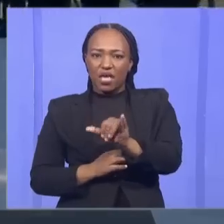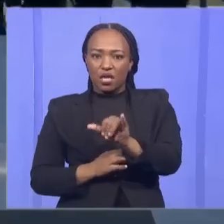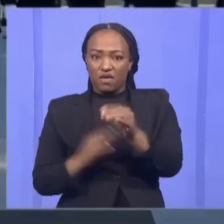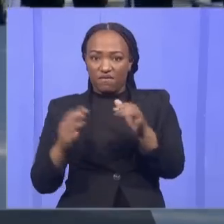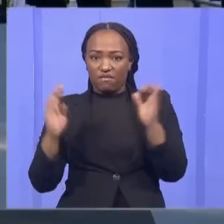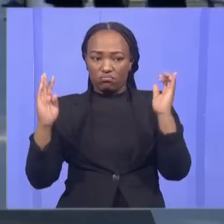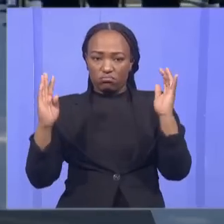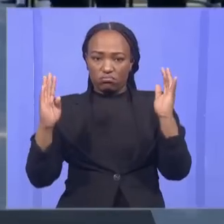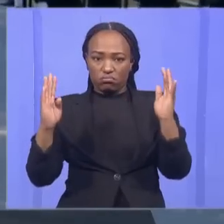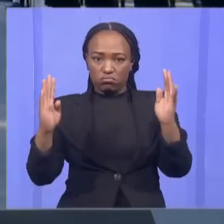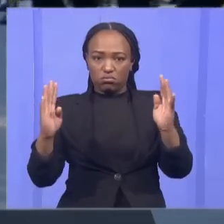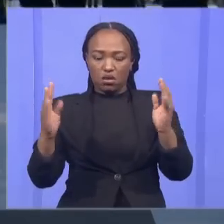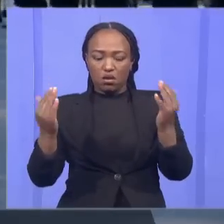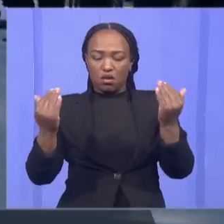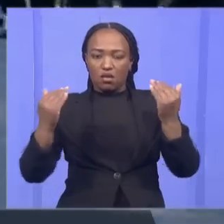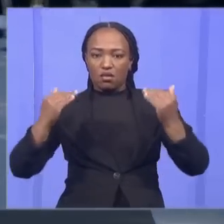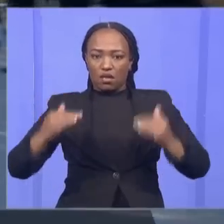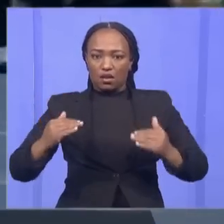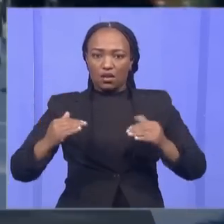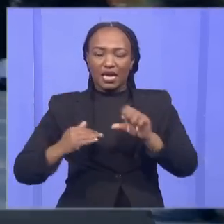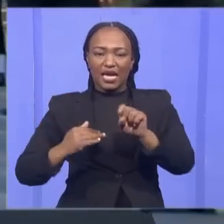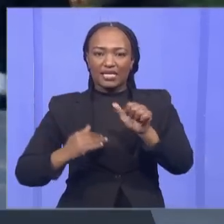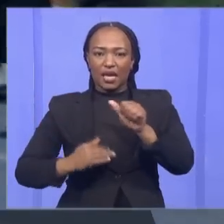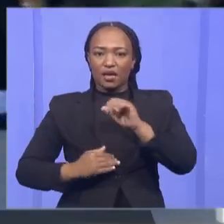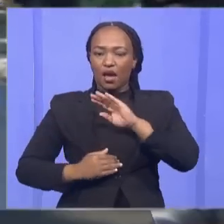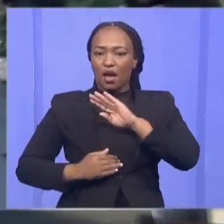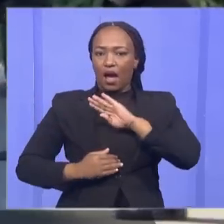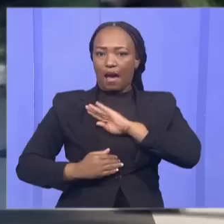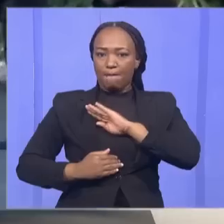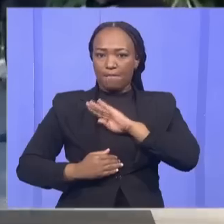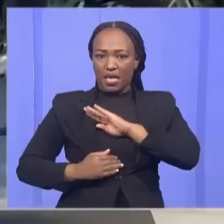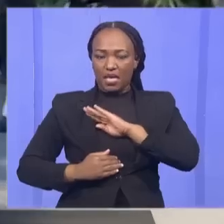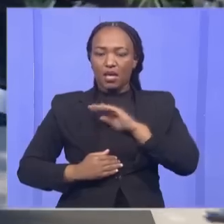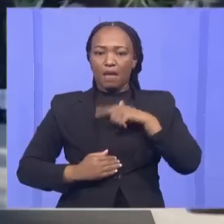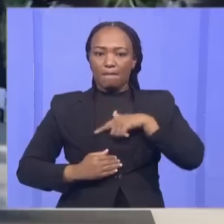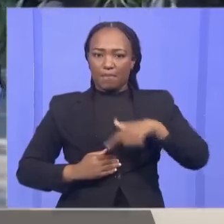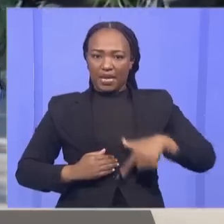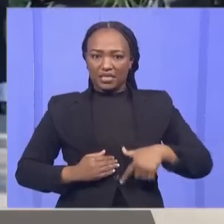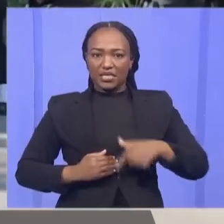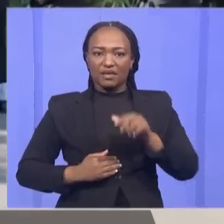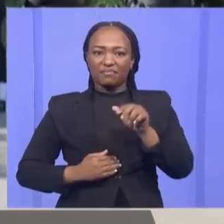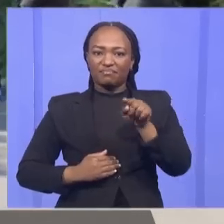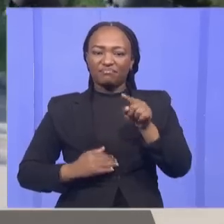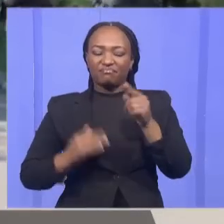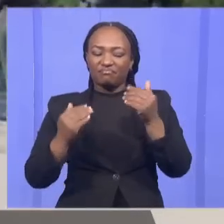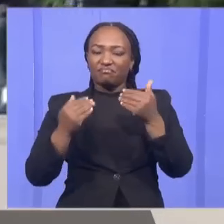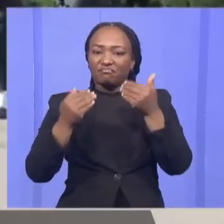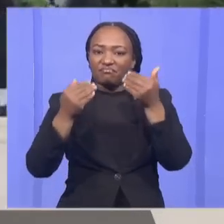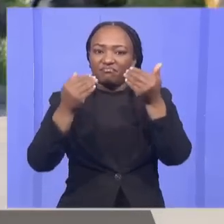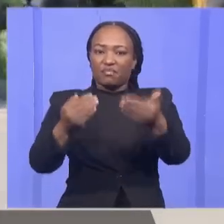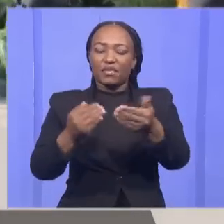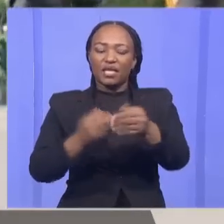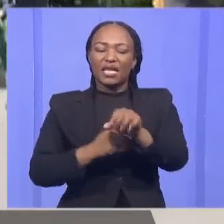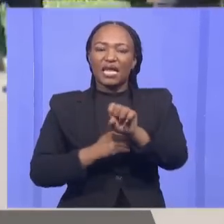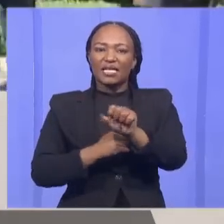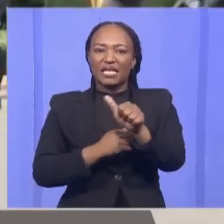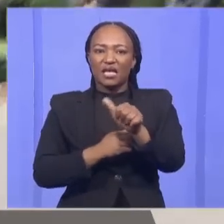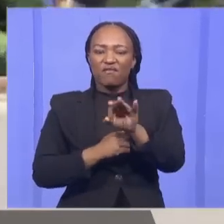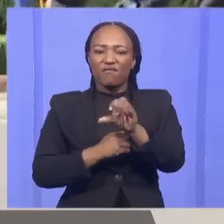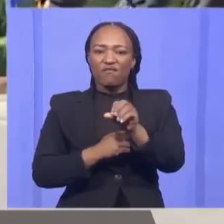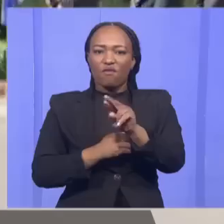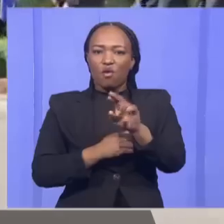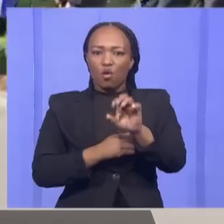The president-elect has passed the SA Army. The second to SA Army, it will be the SA Air Force.